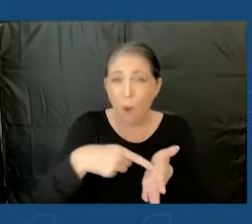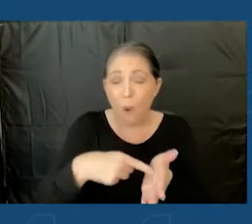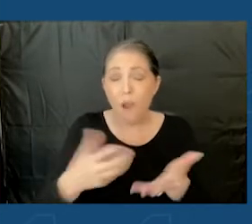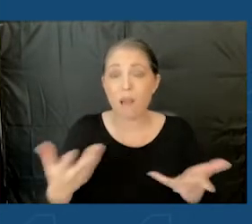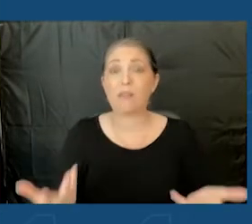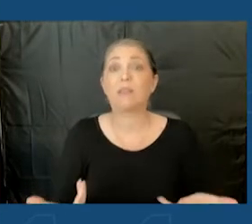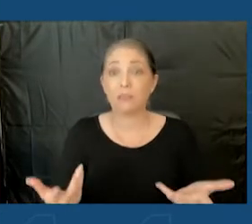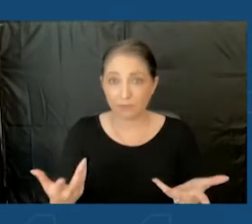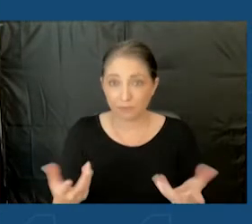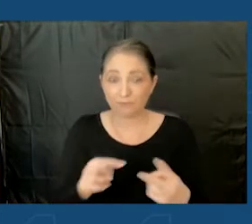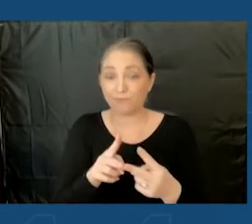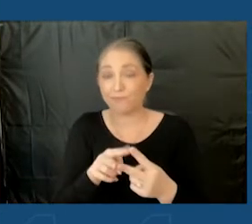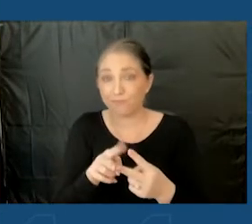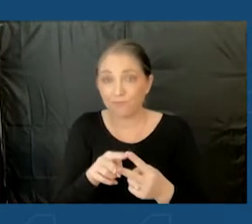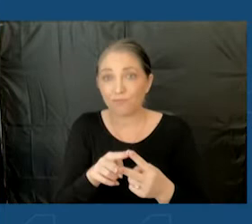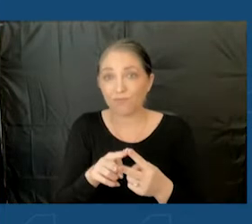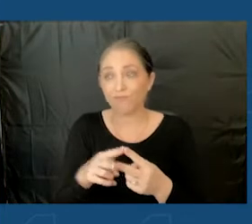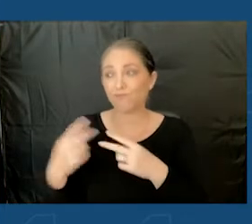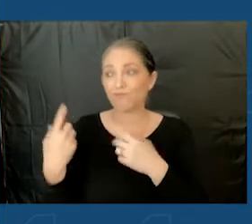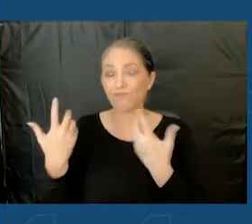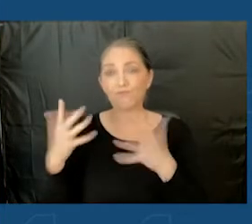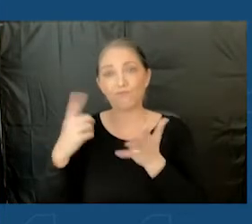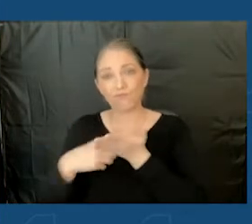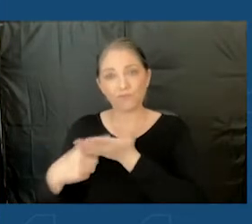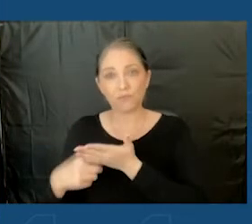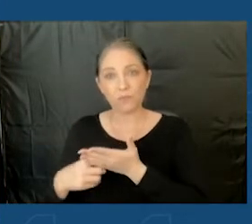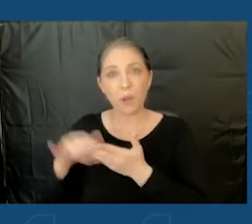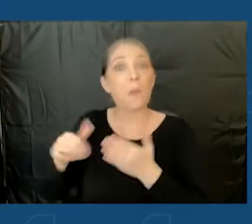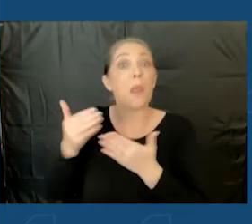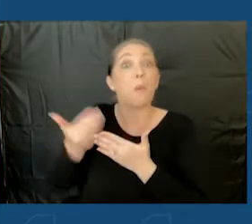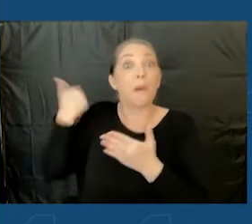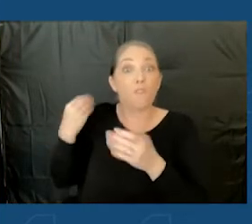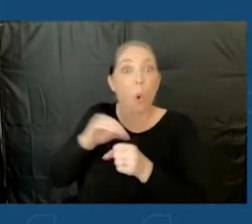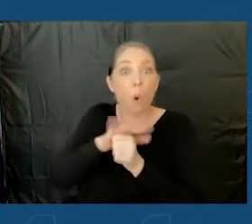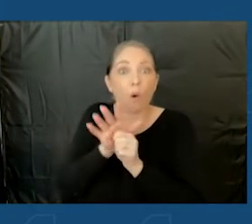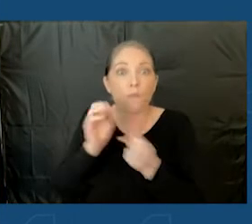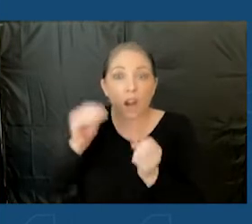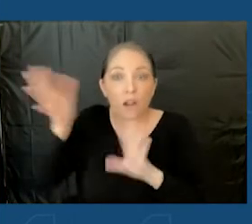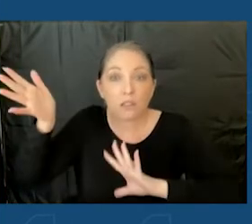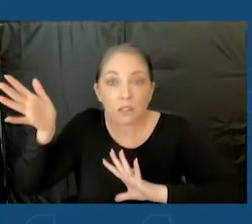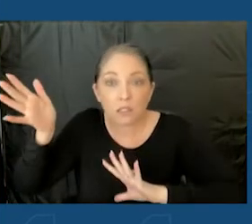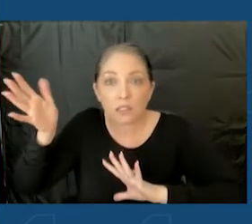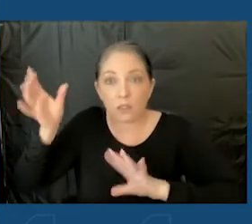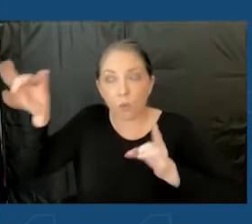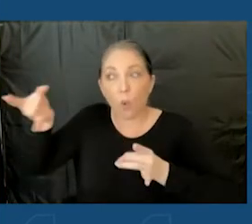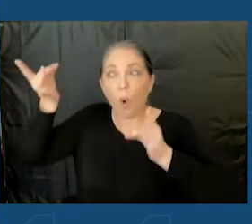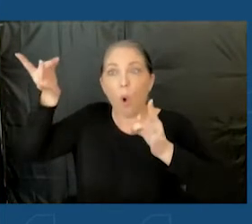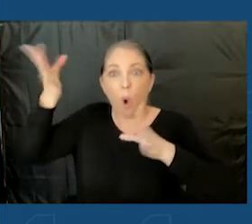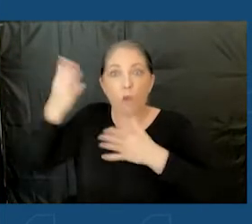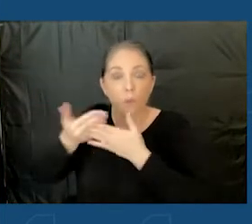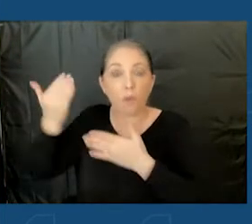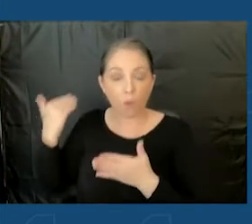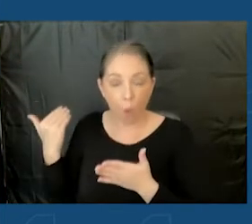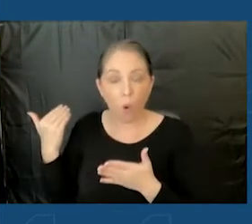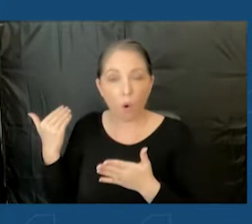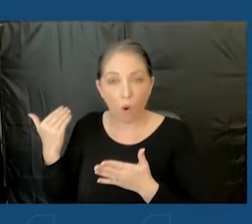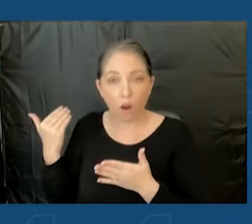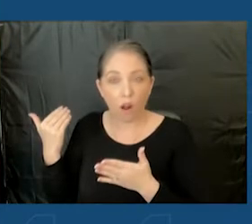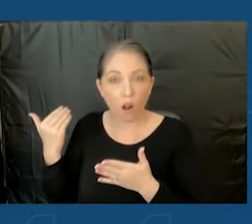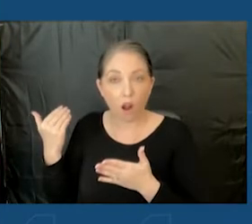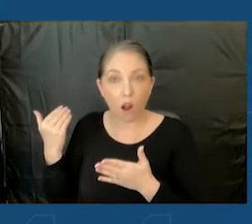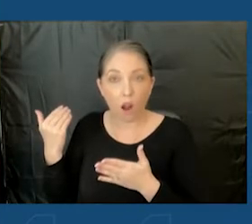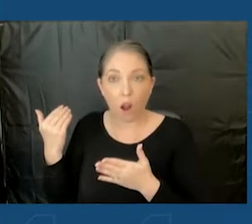something we talked about. But this is all before the pandemic. It was bad before the pandemic. And all of a